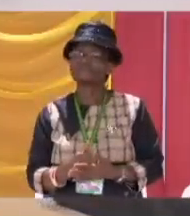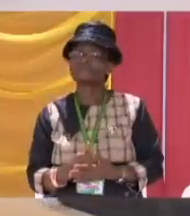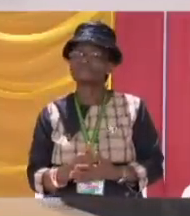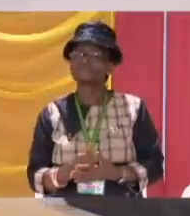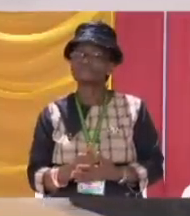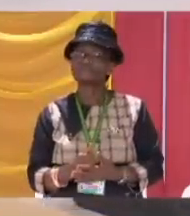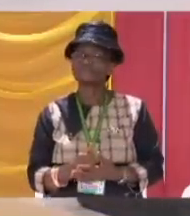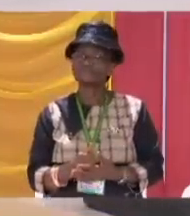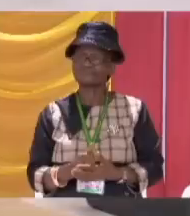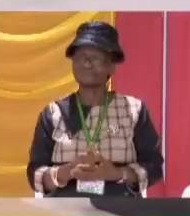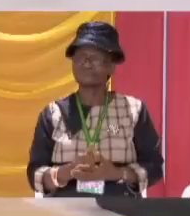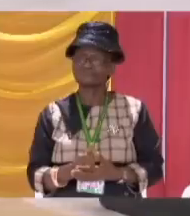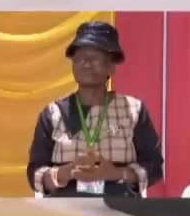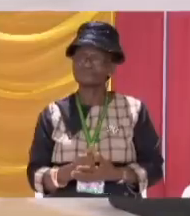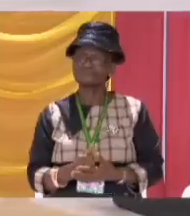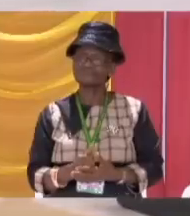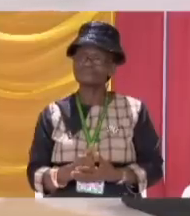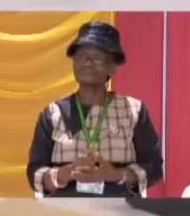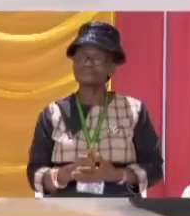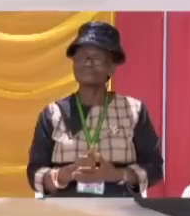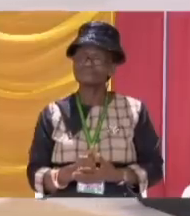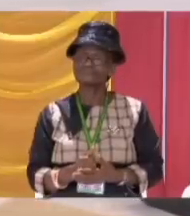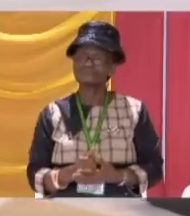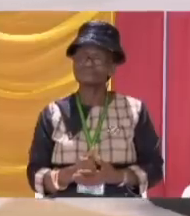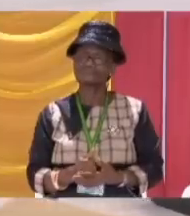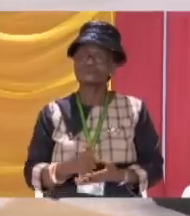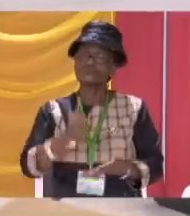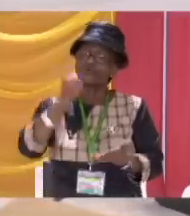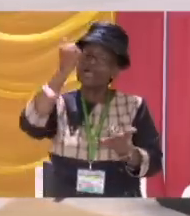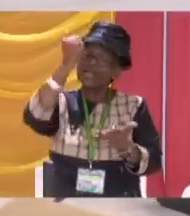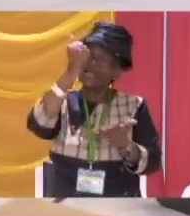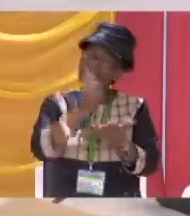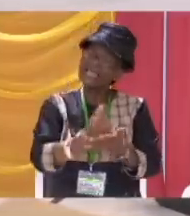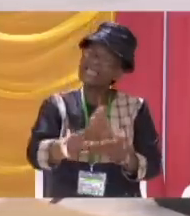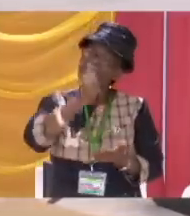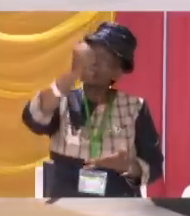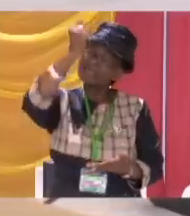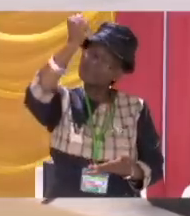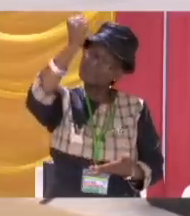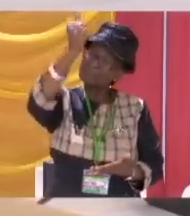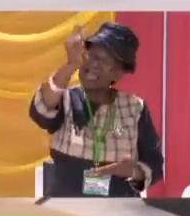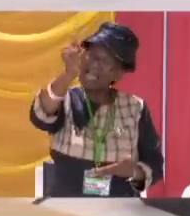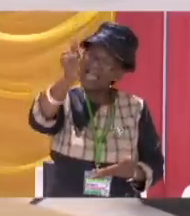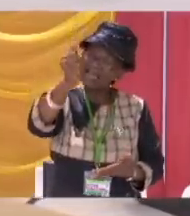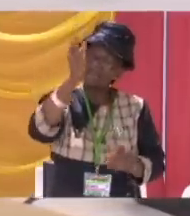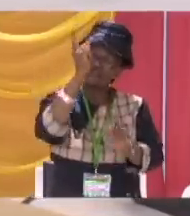Awon eni bi to nda mu gbogbo agbaye won won oni ya odo yin o.